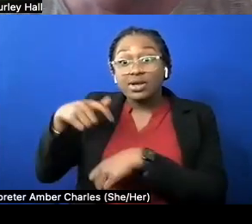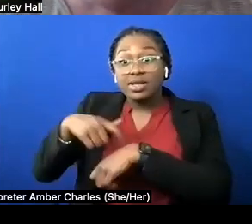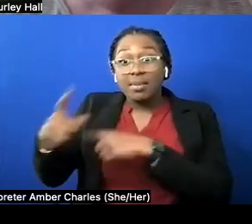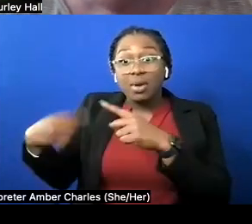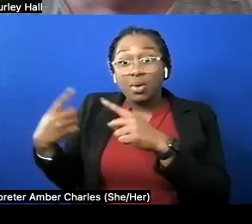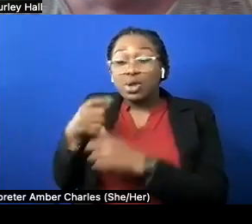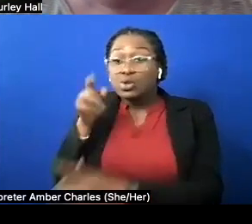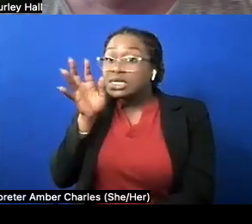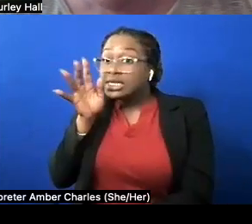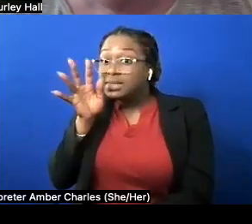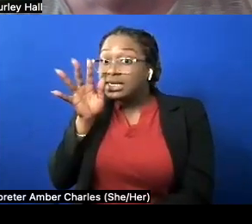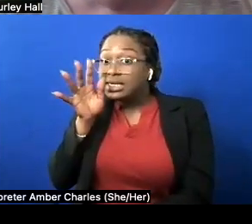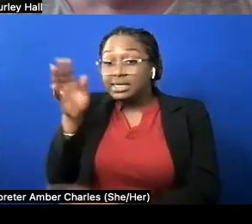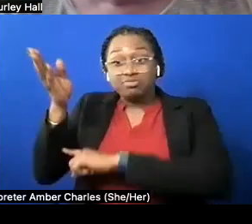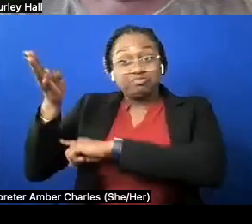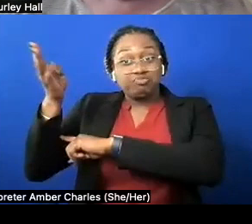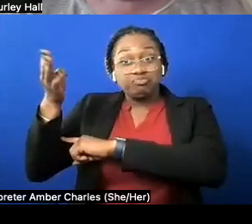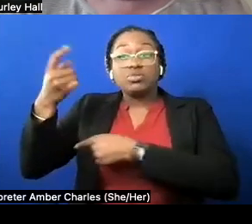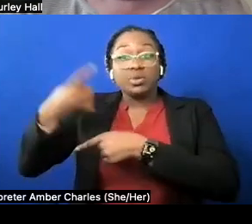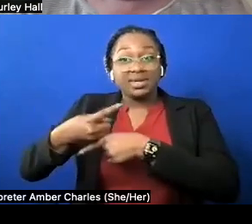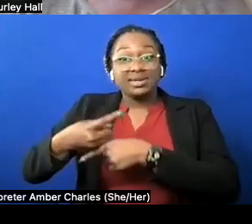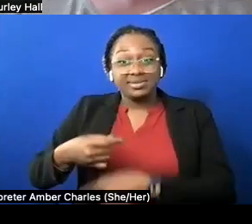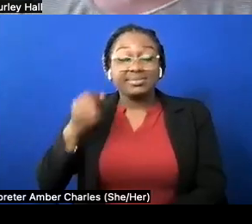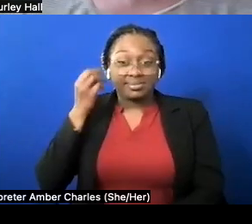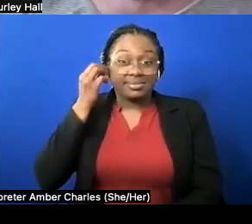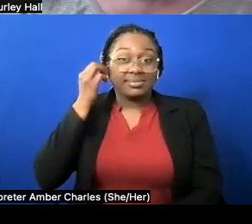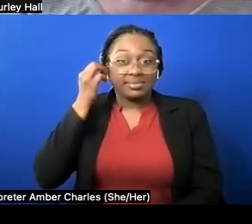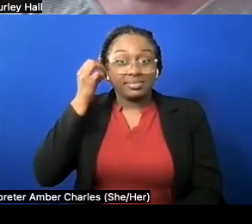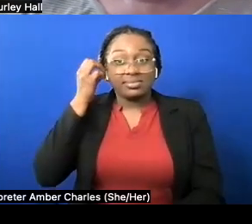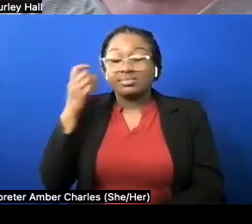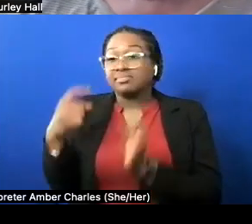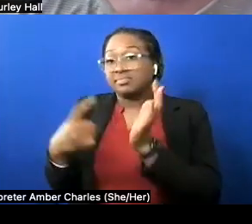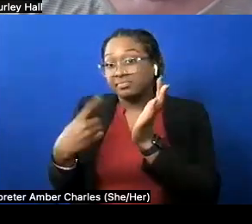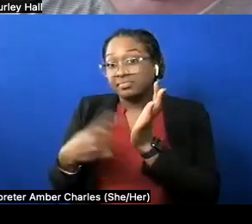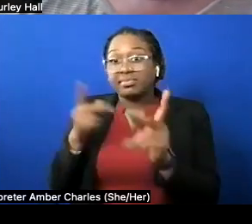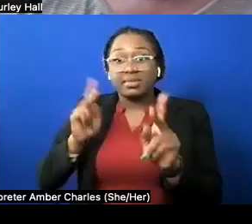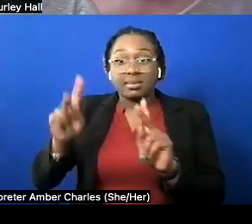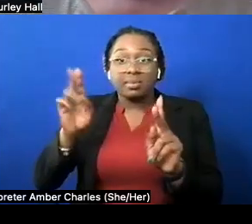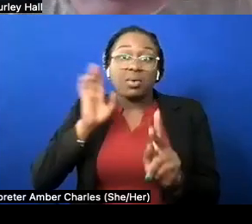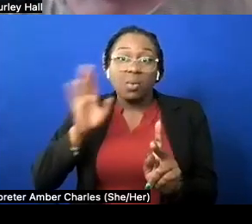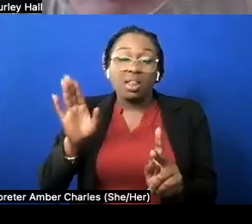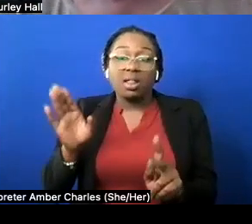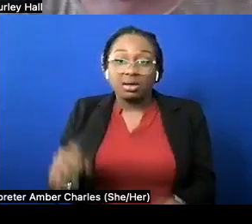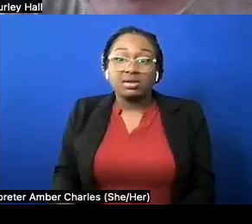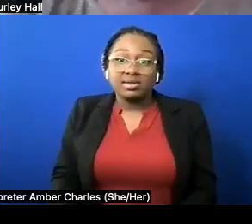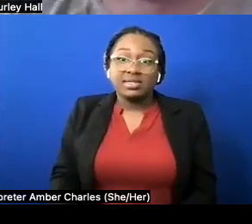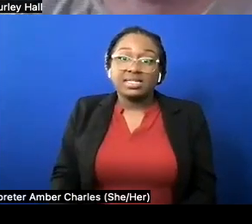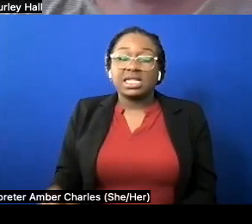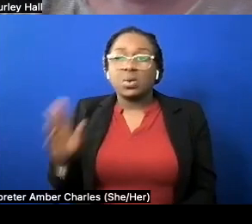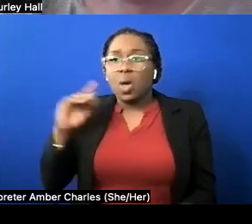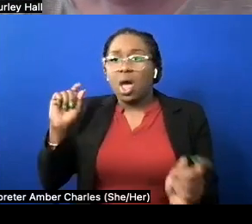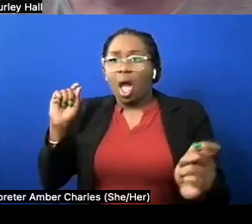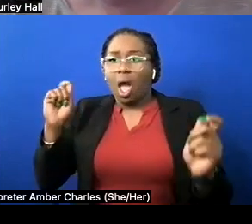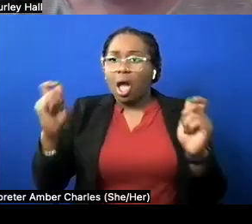speak, right? And sometimes, you know, people will just shift your perspective